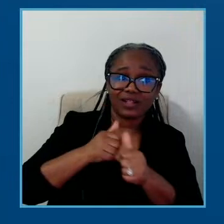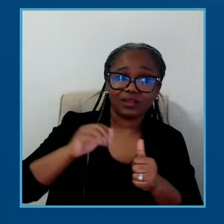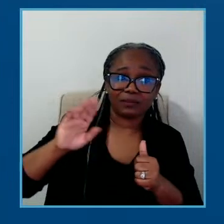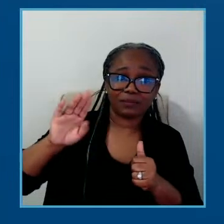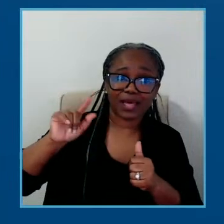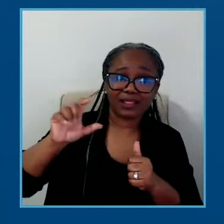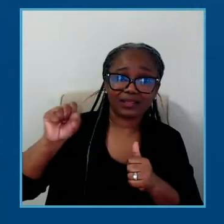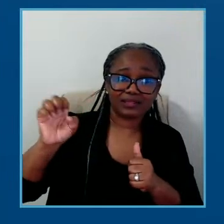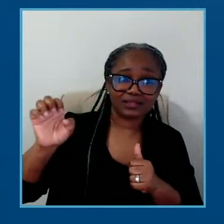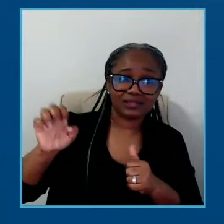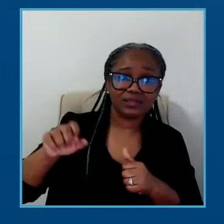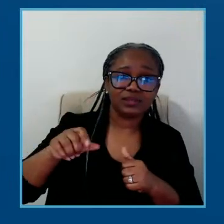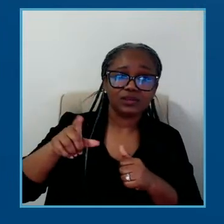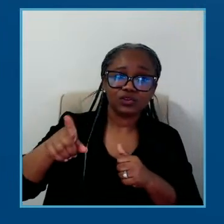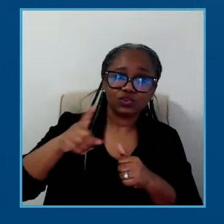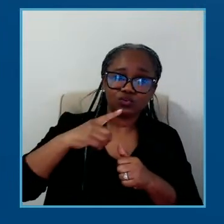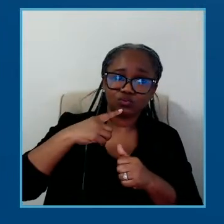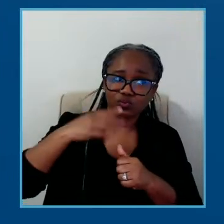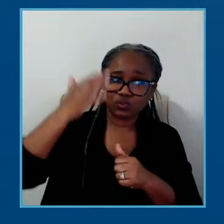consideration in that count?